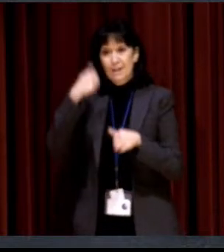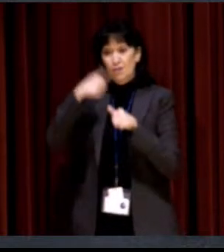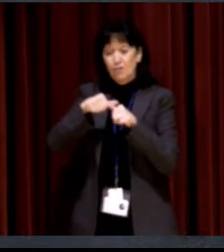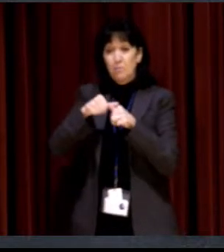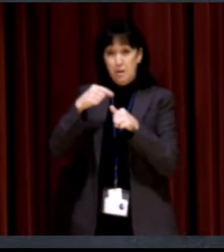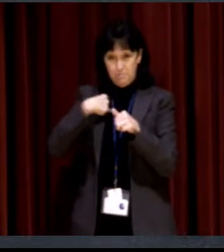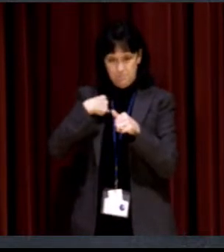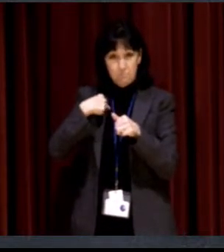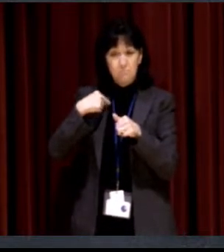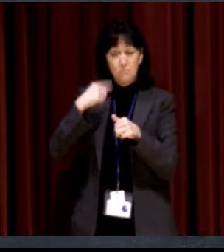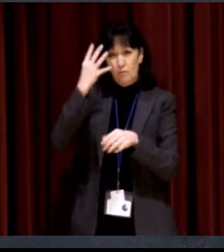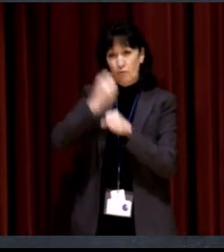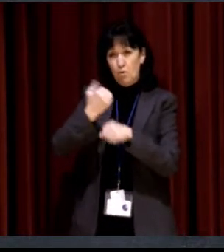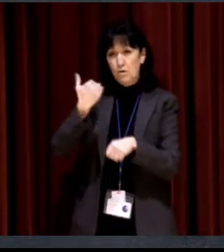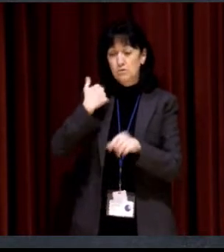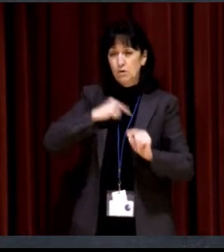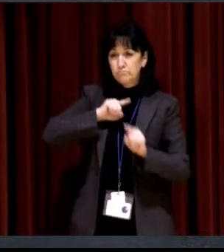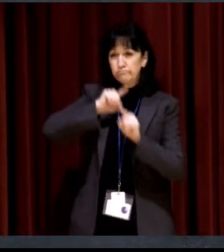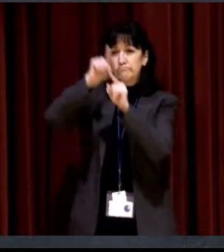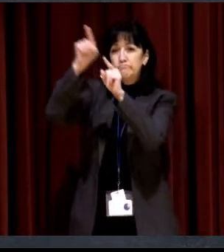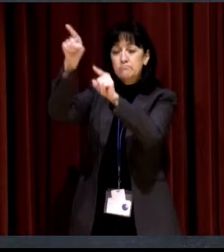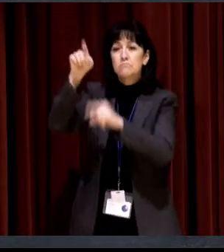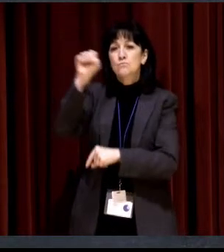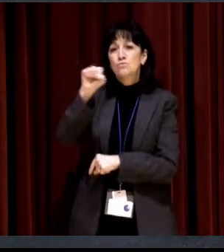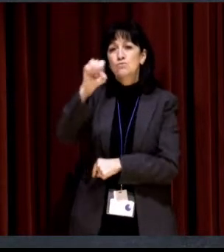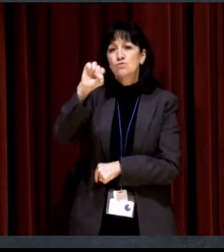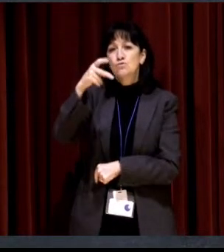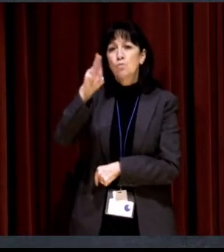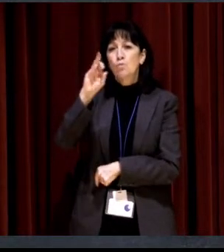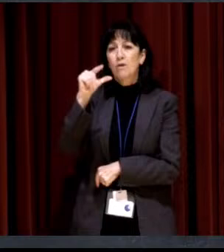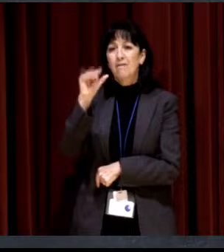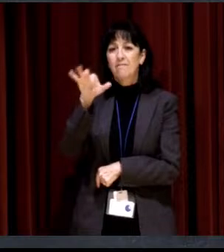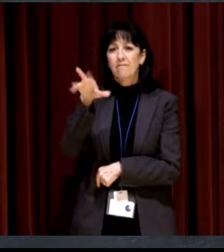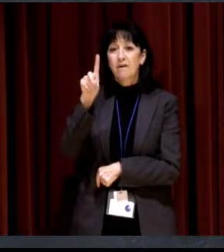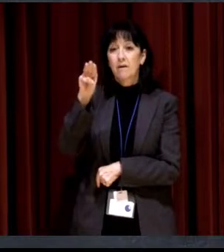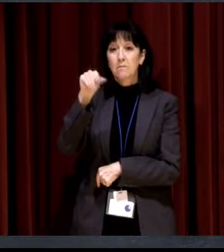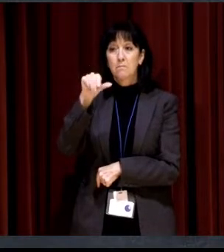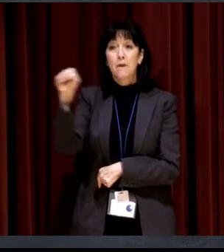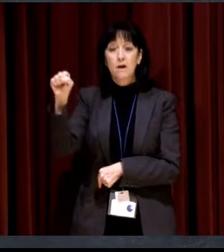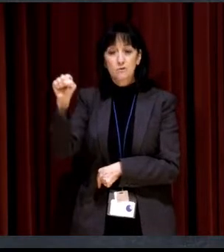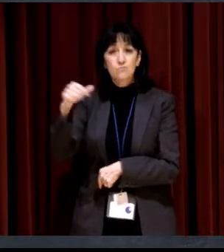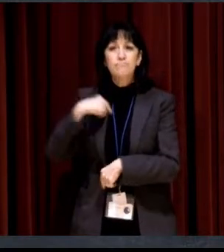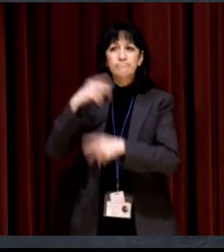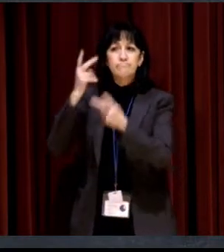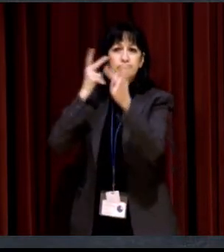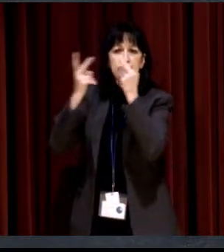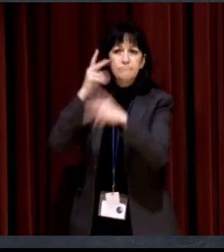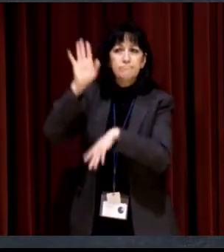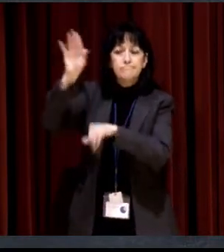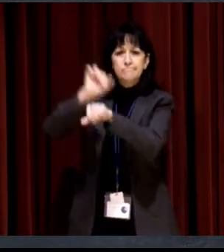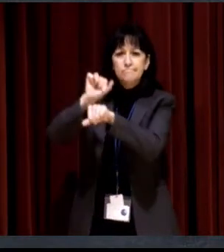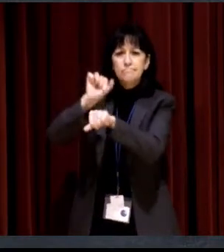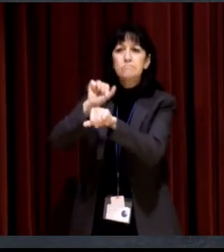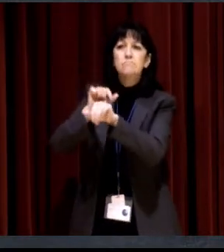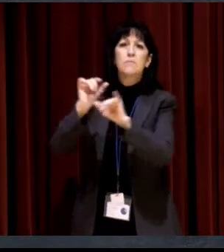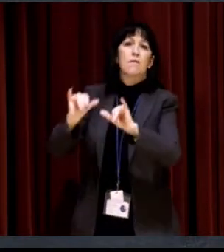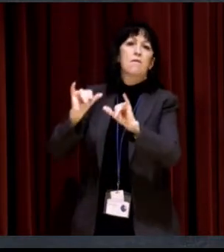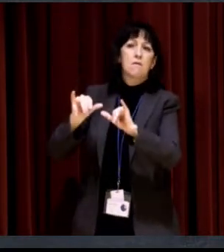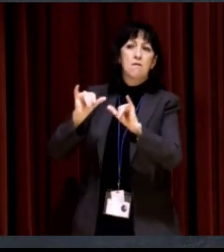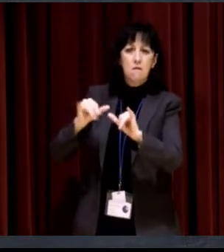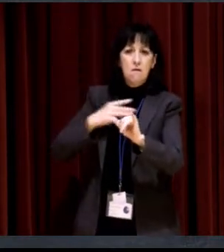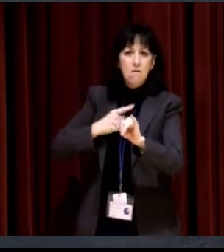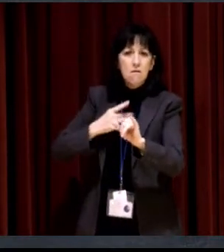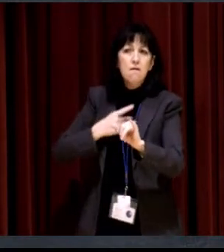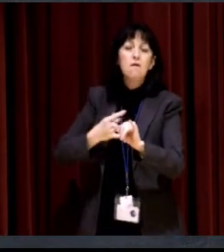Massachusetts, to see how it worked up there, and we were very impressed with what we saw. So tonight is about the folks in